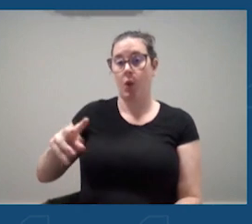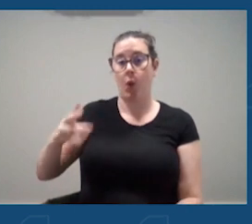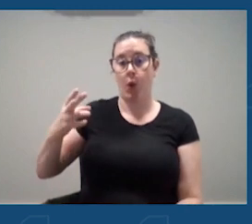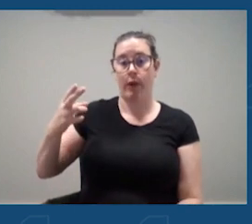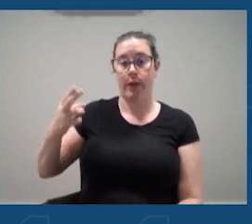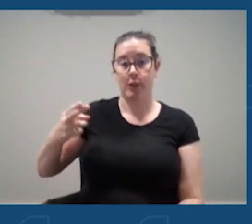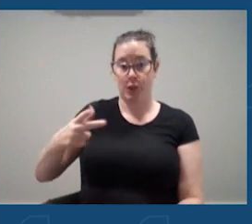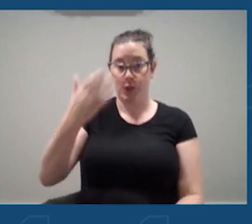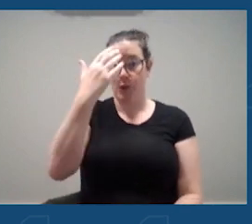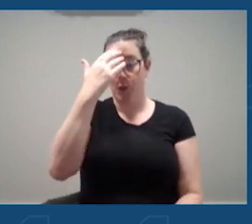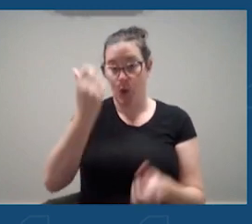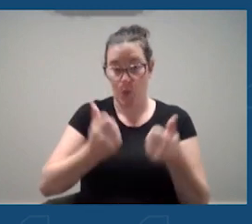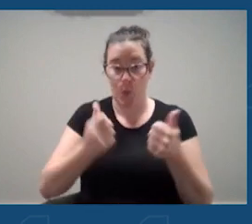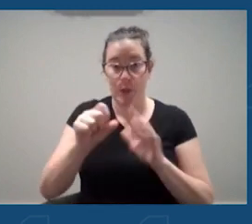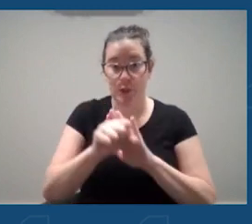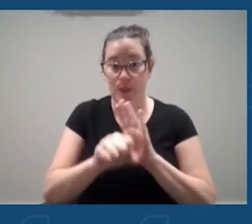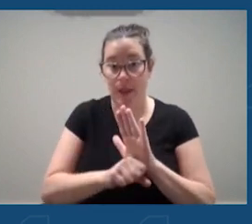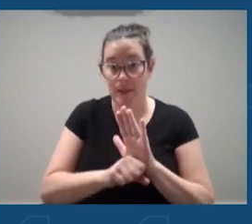which states I'm talking about.